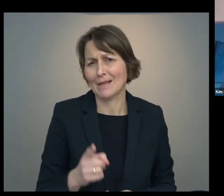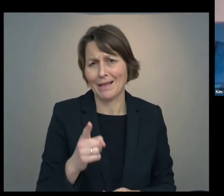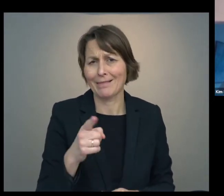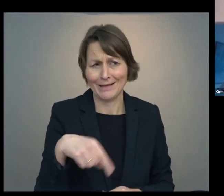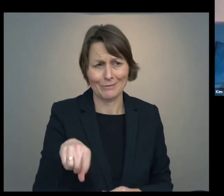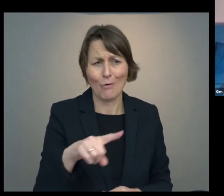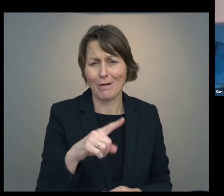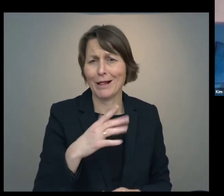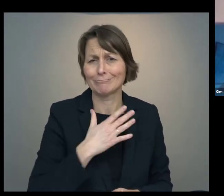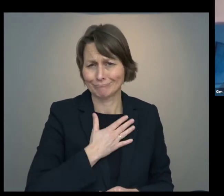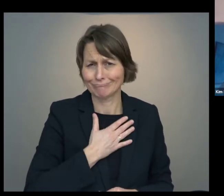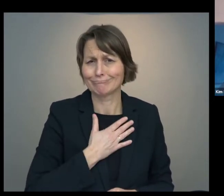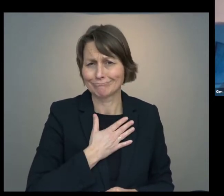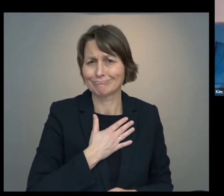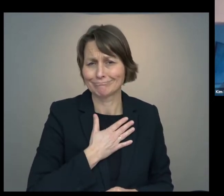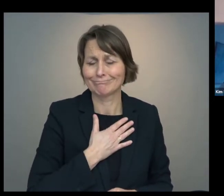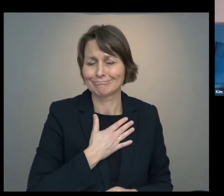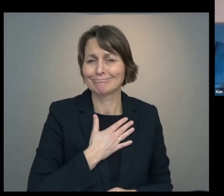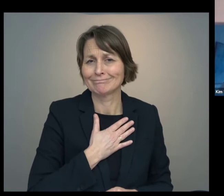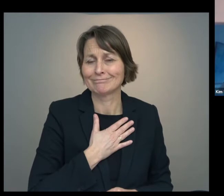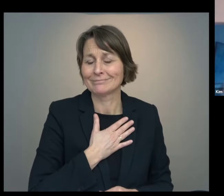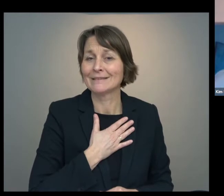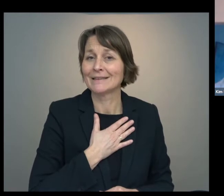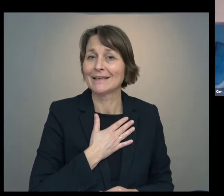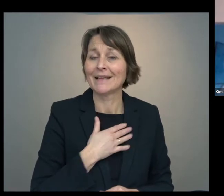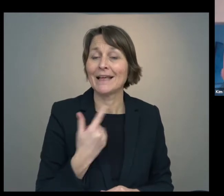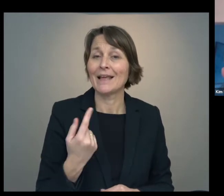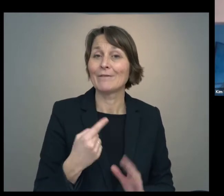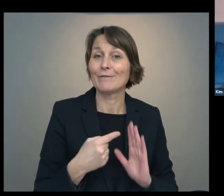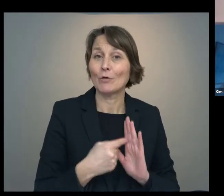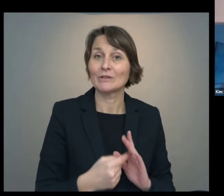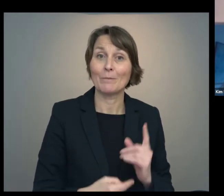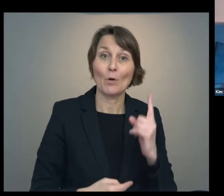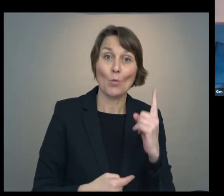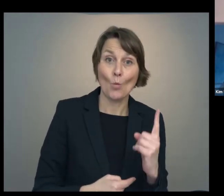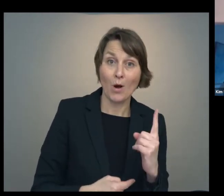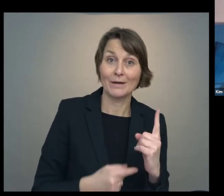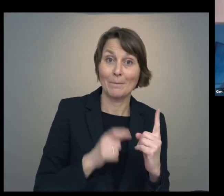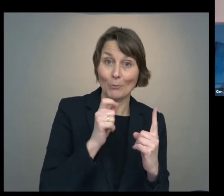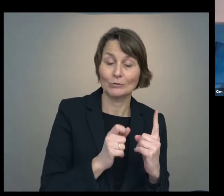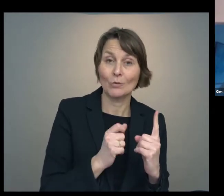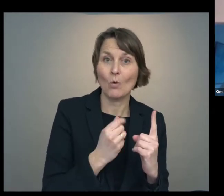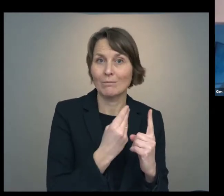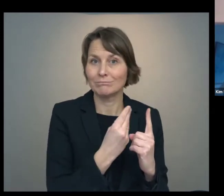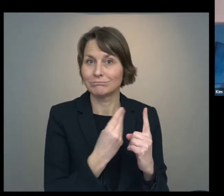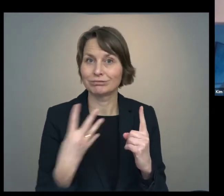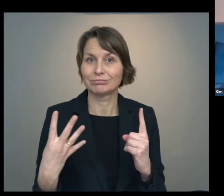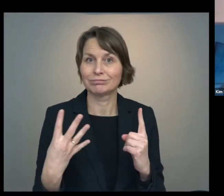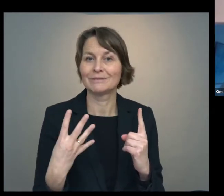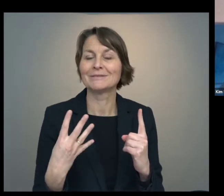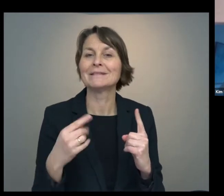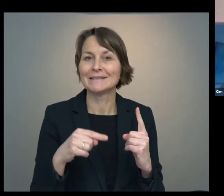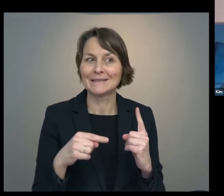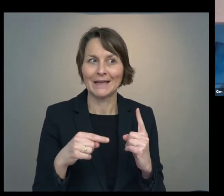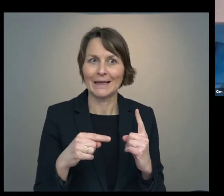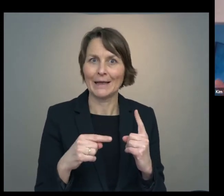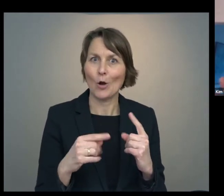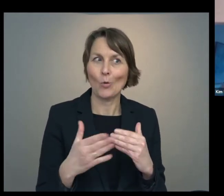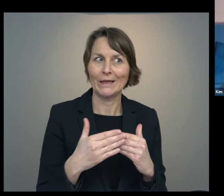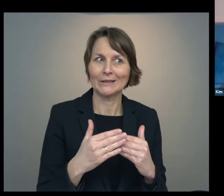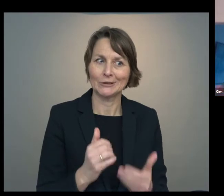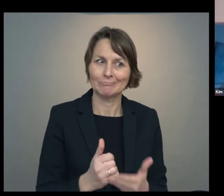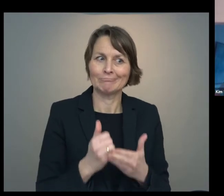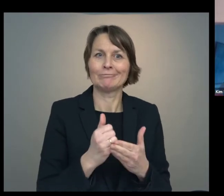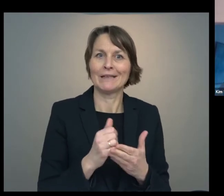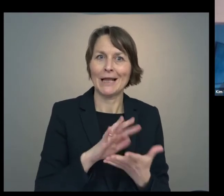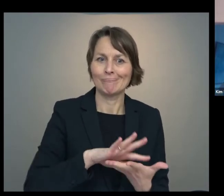surely, I'm sure everyone can appreciate that growing. I mean, if you're one person or you're 4 person, that's much easier to